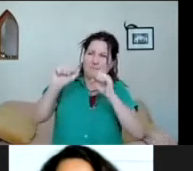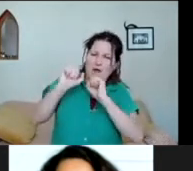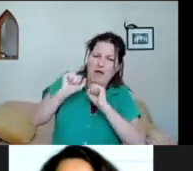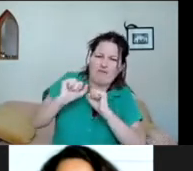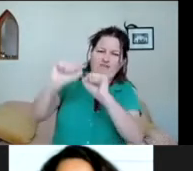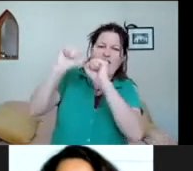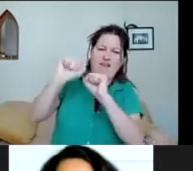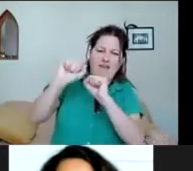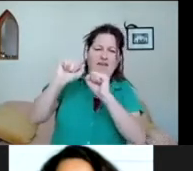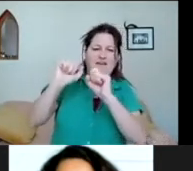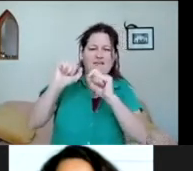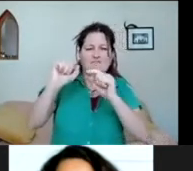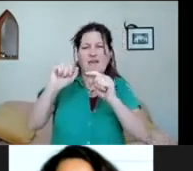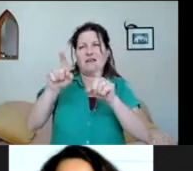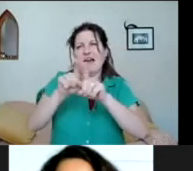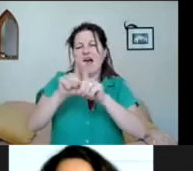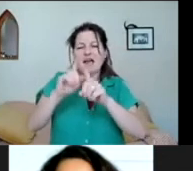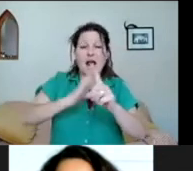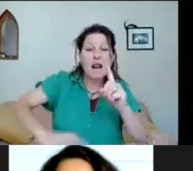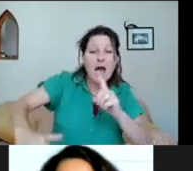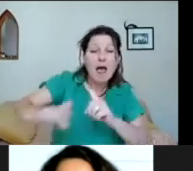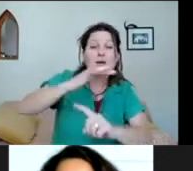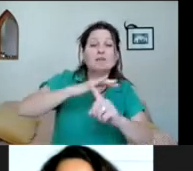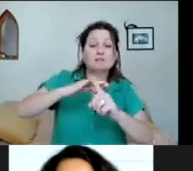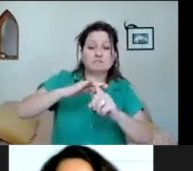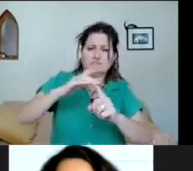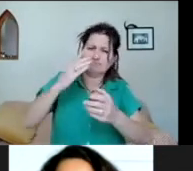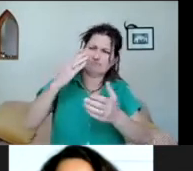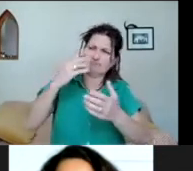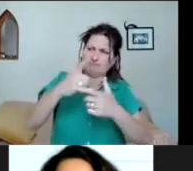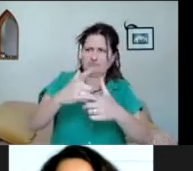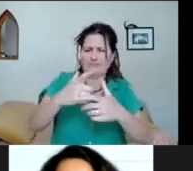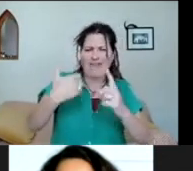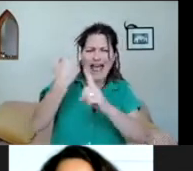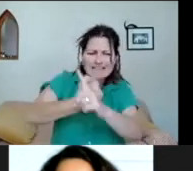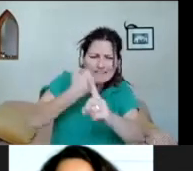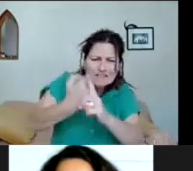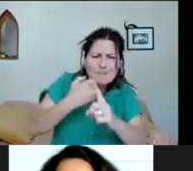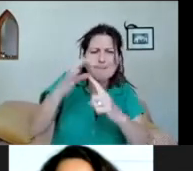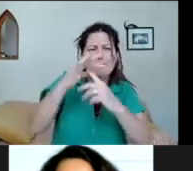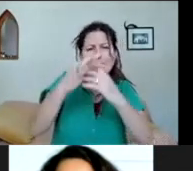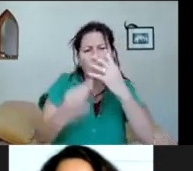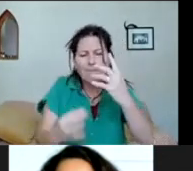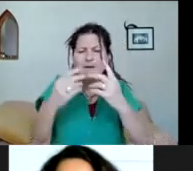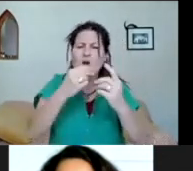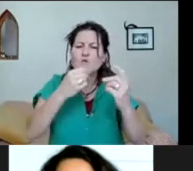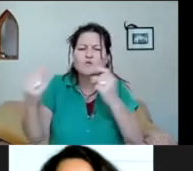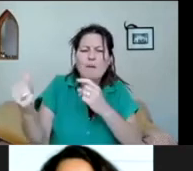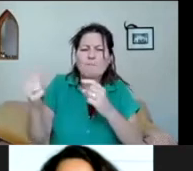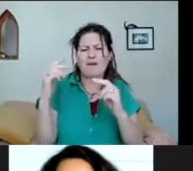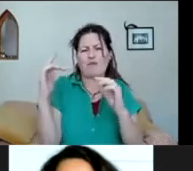activism, climate, being a welcoming place, connecting people. Those are the areas that we're interested in.